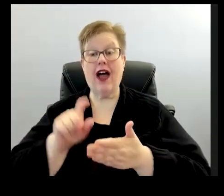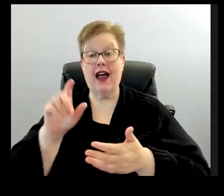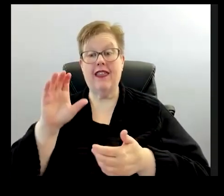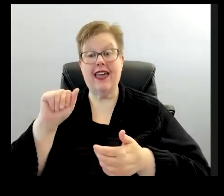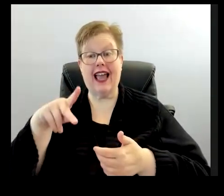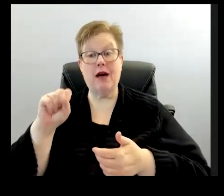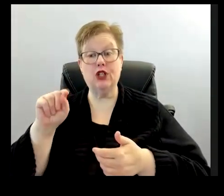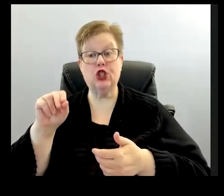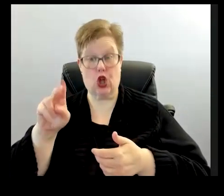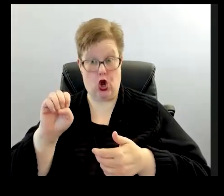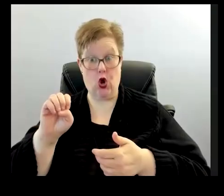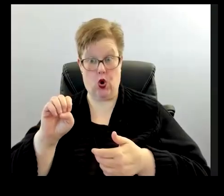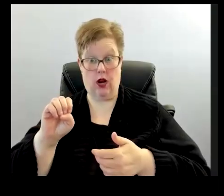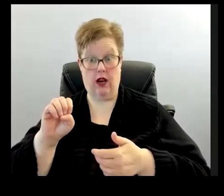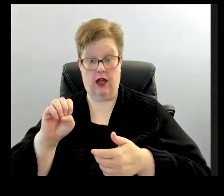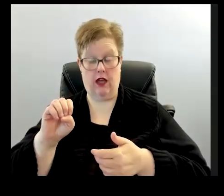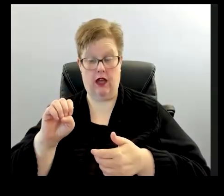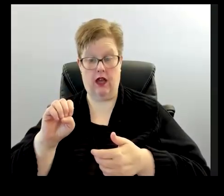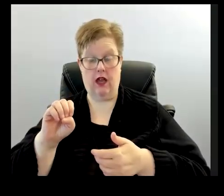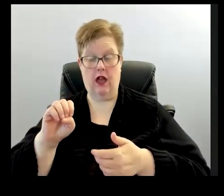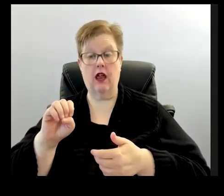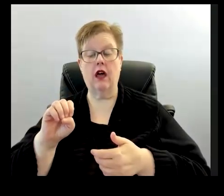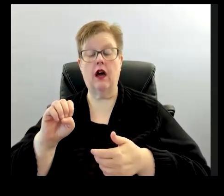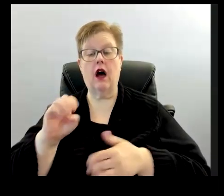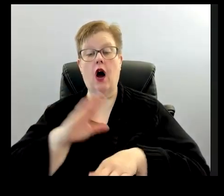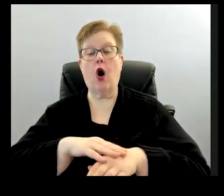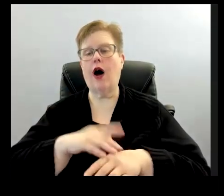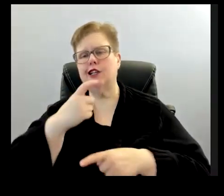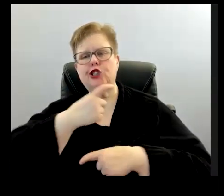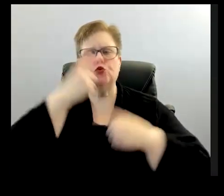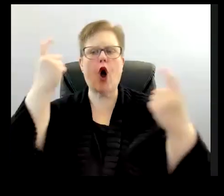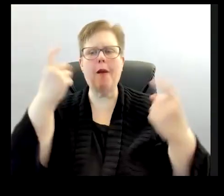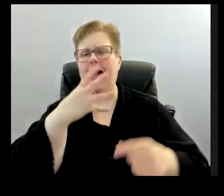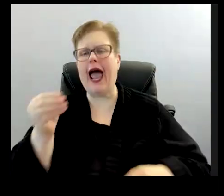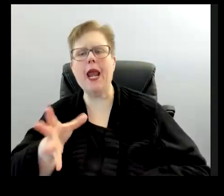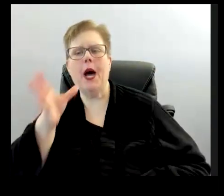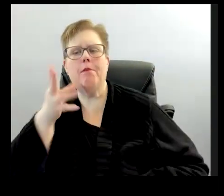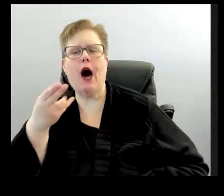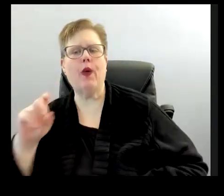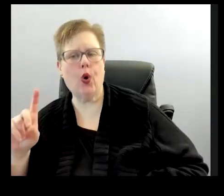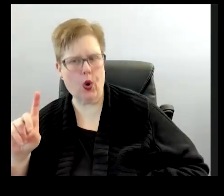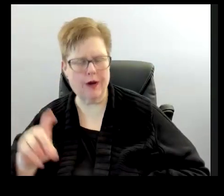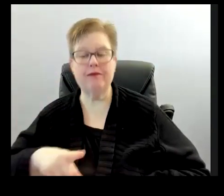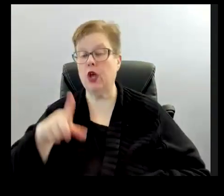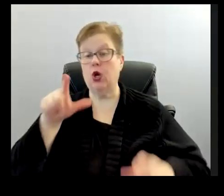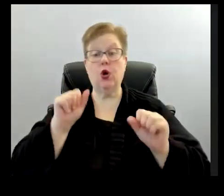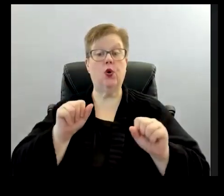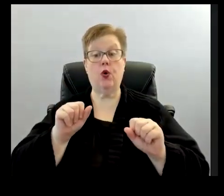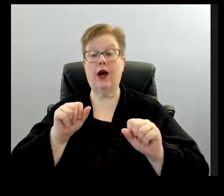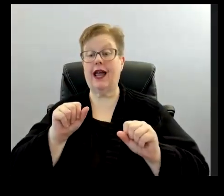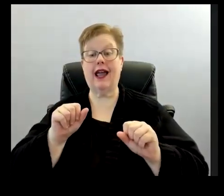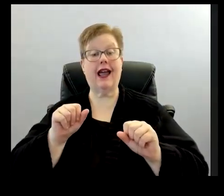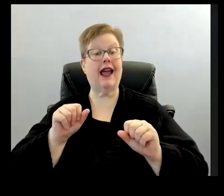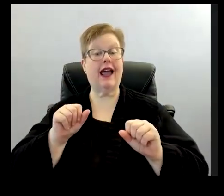capstone on uh, trauma and motherhood. And you would be able to look for everything you